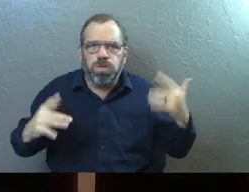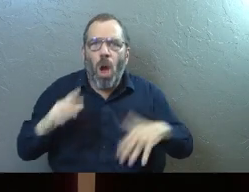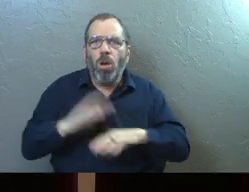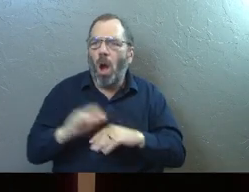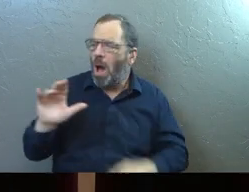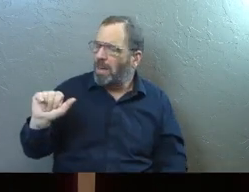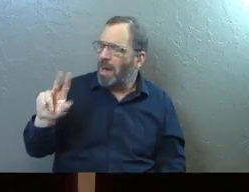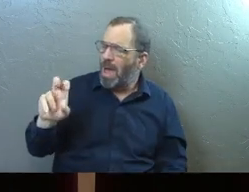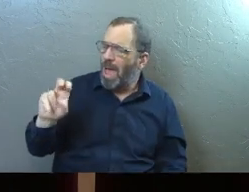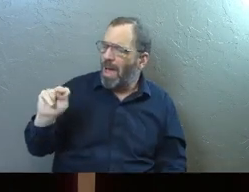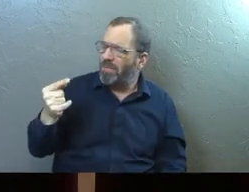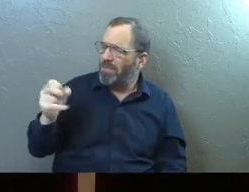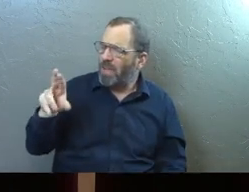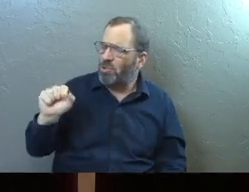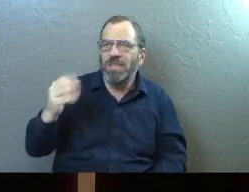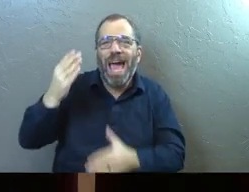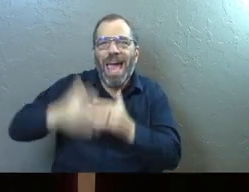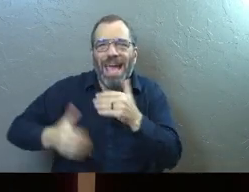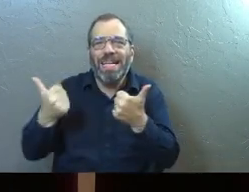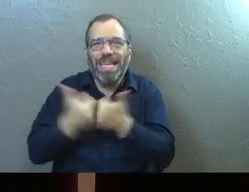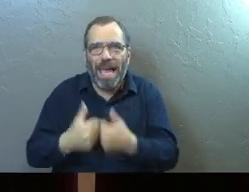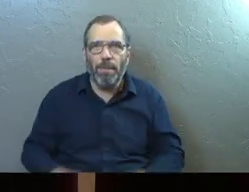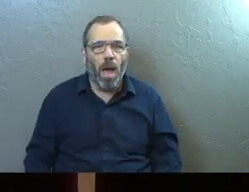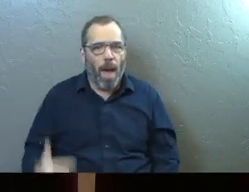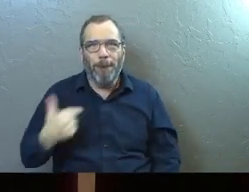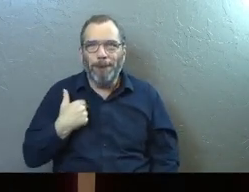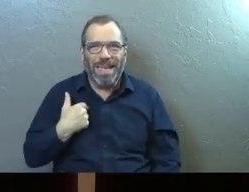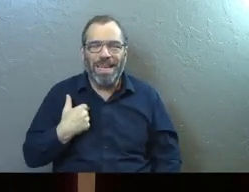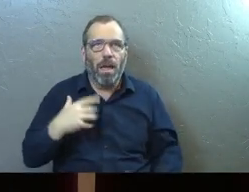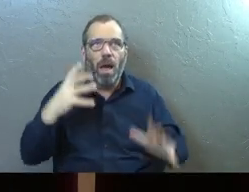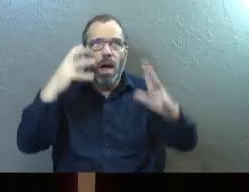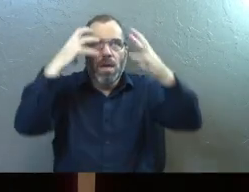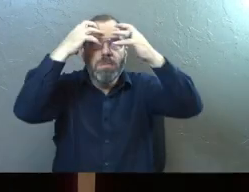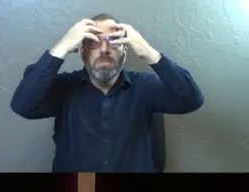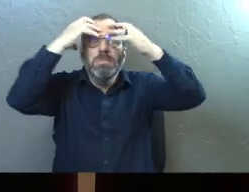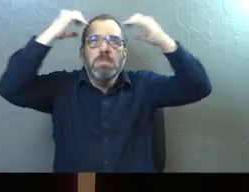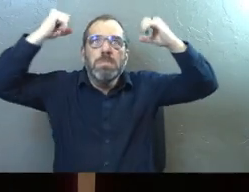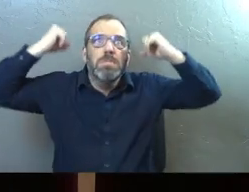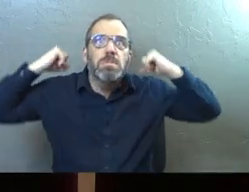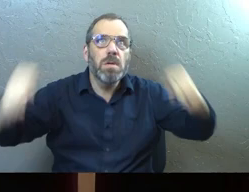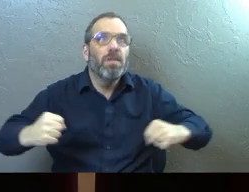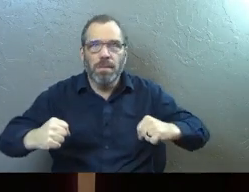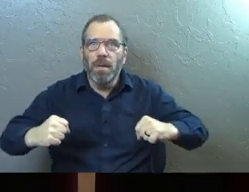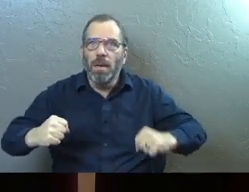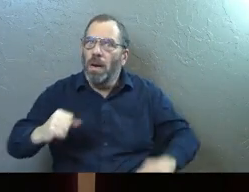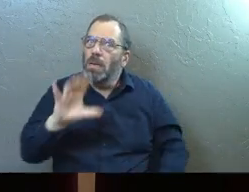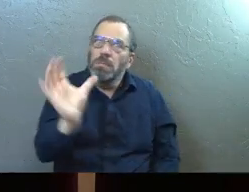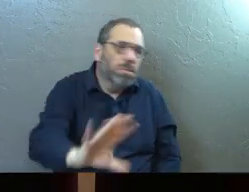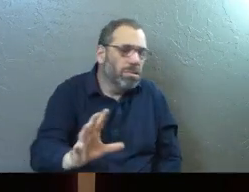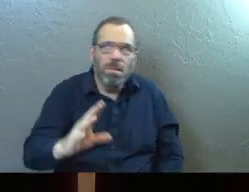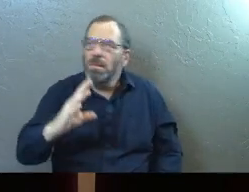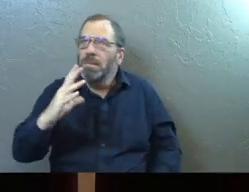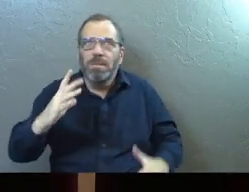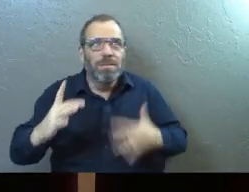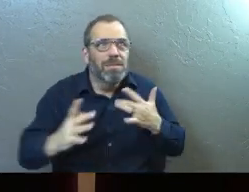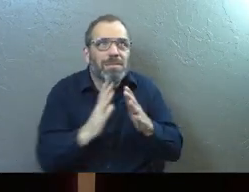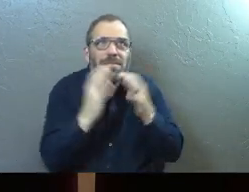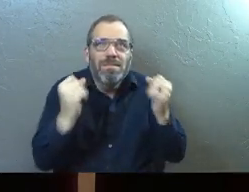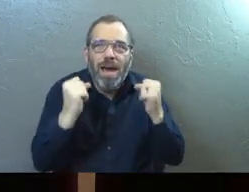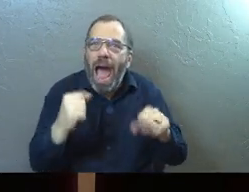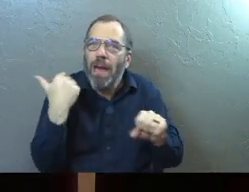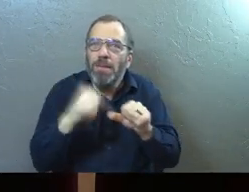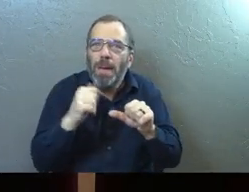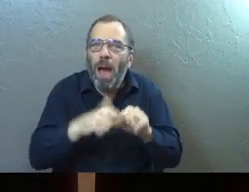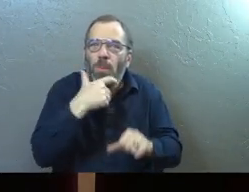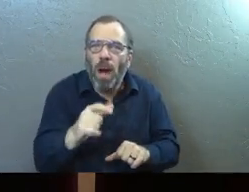called Avengers Endgame, okay? And I was out of my mind excited for this movie when it came out. I couldn't wait. I remember